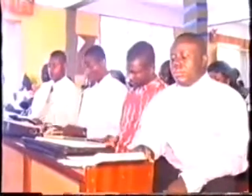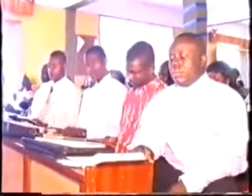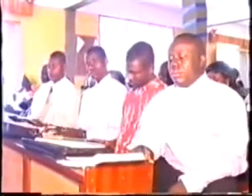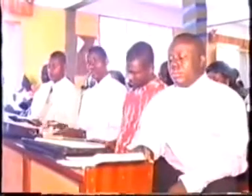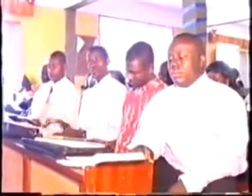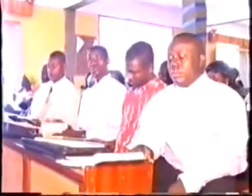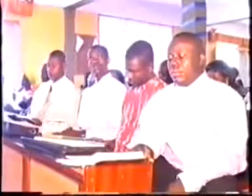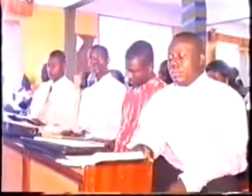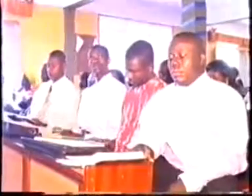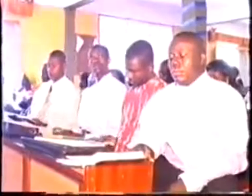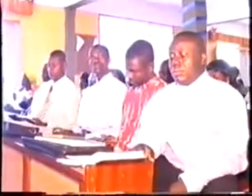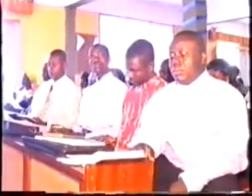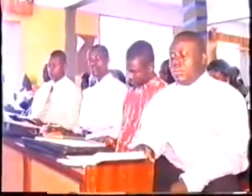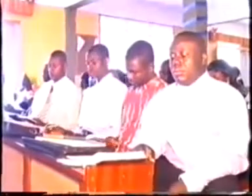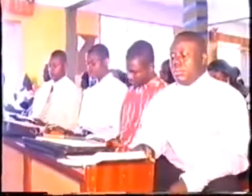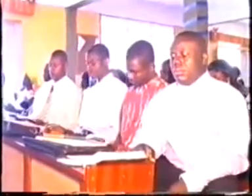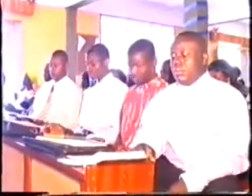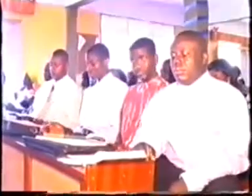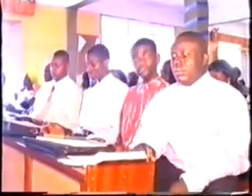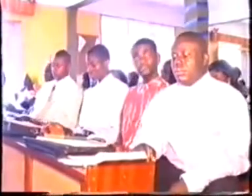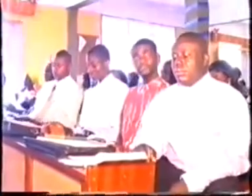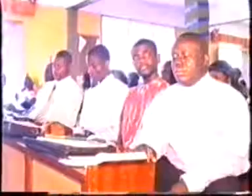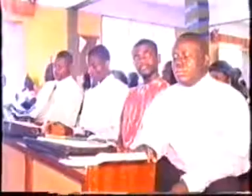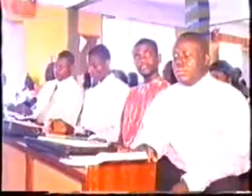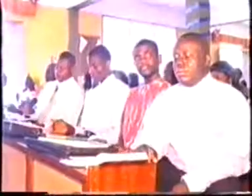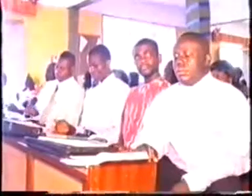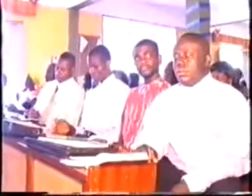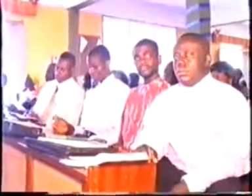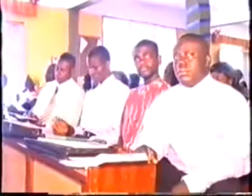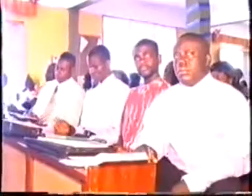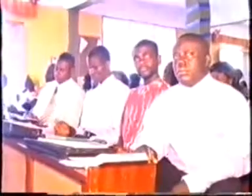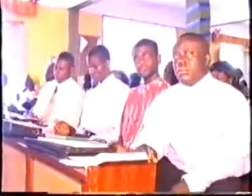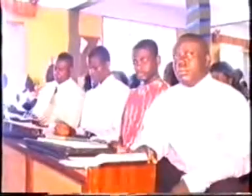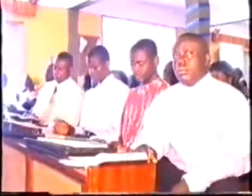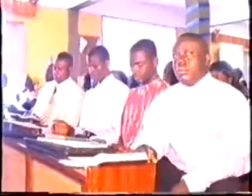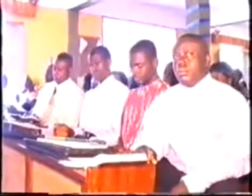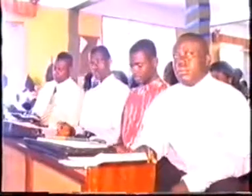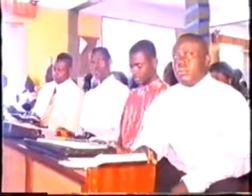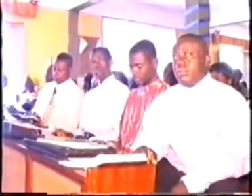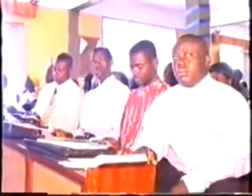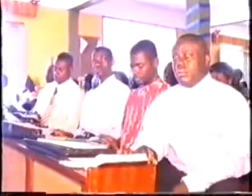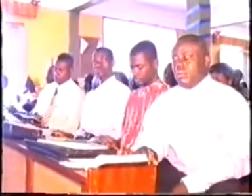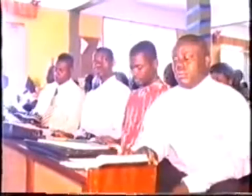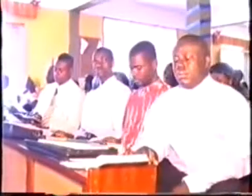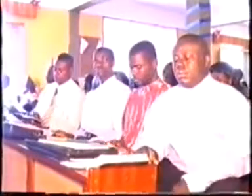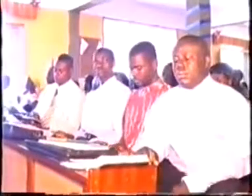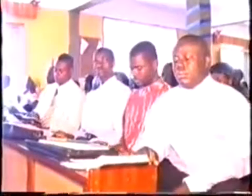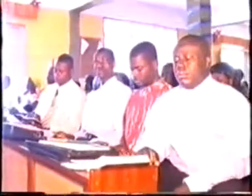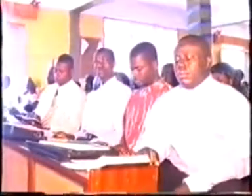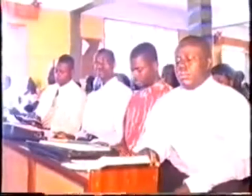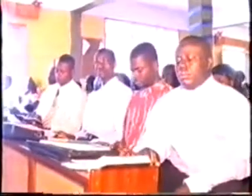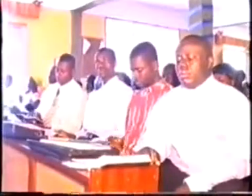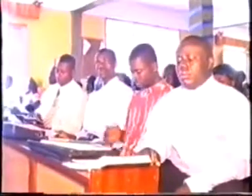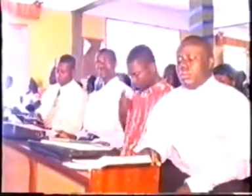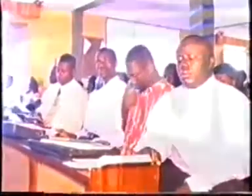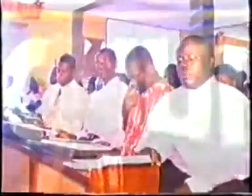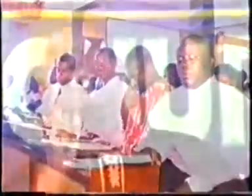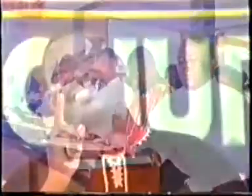moa ne nya entia se. Na se disa adusue kwa wiye ya. Of Bama Ponekai, or say, I will show you